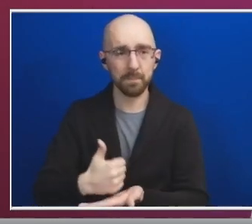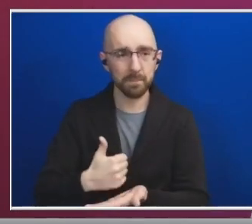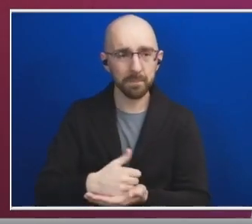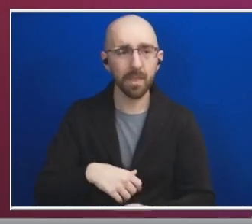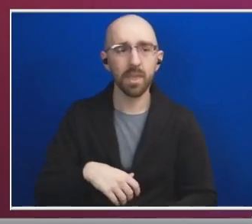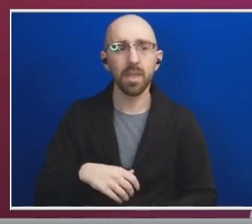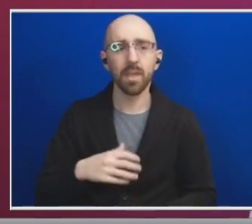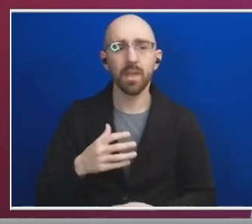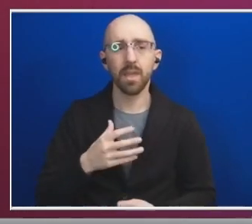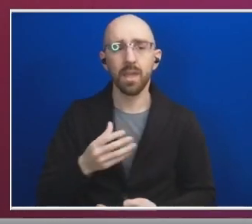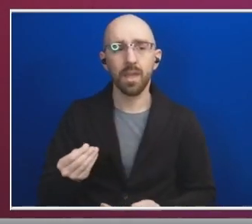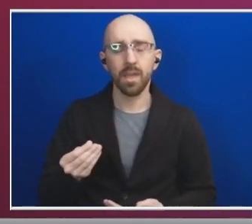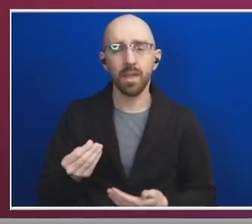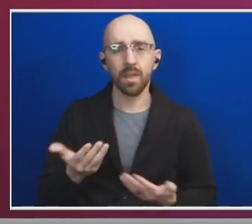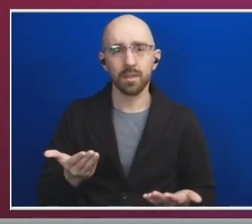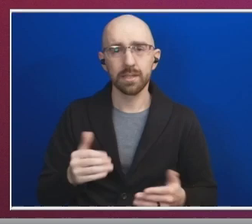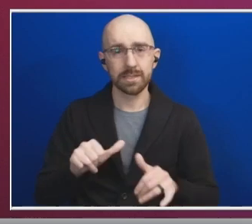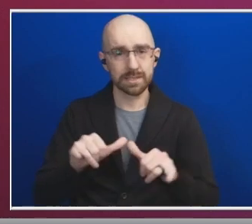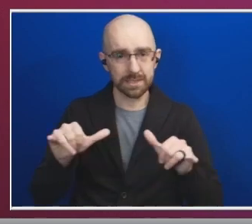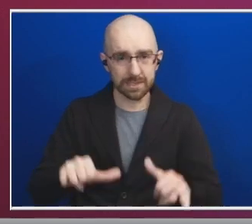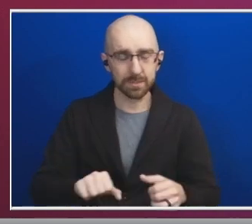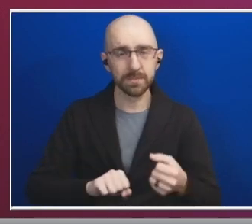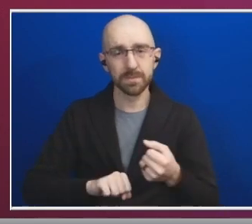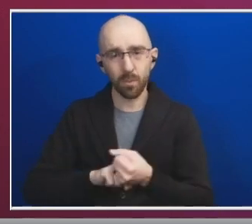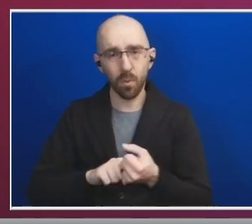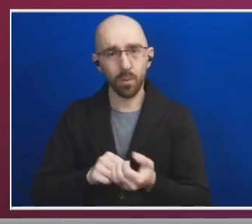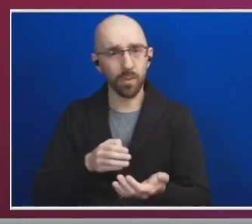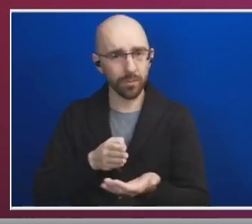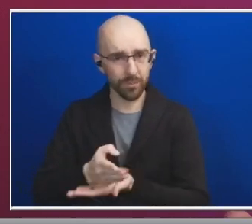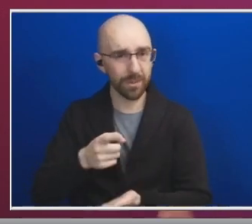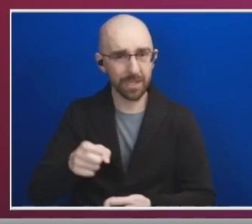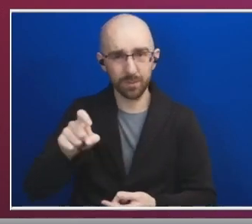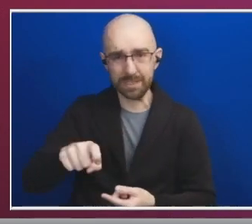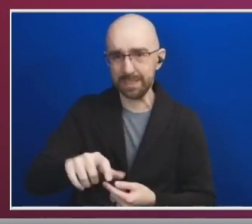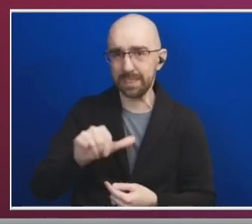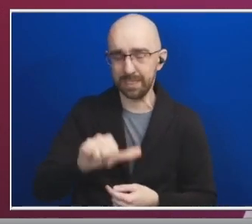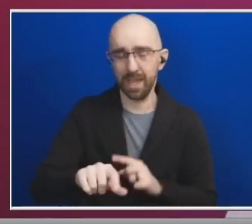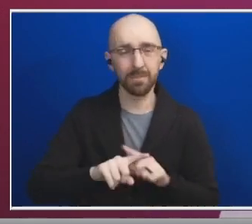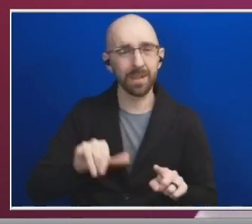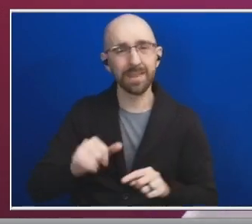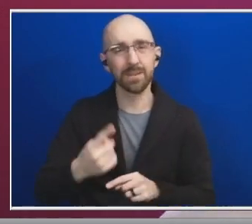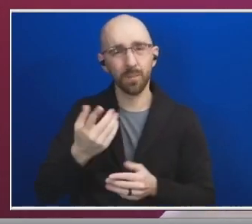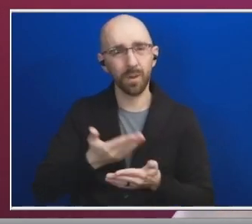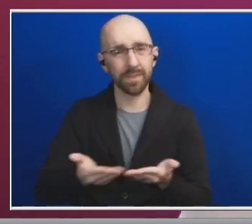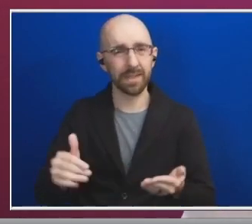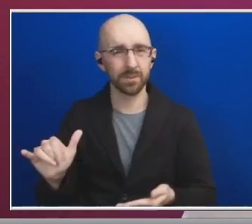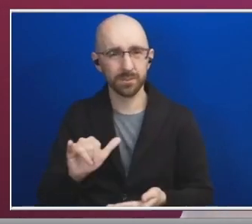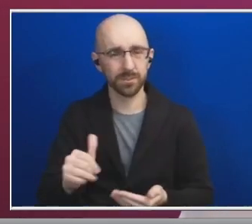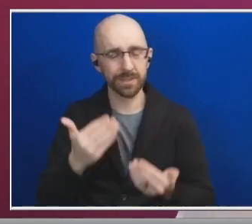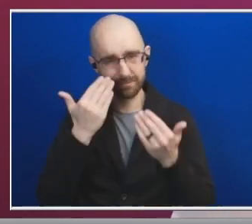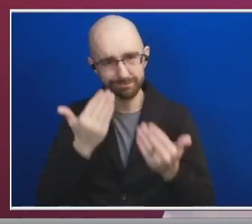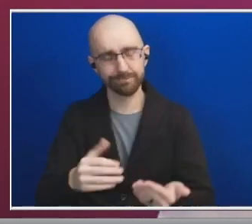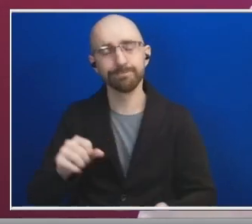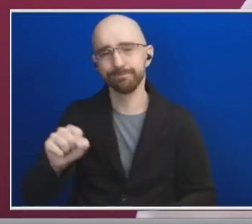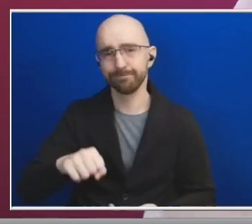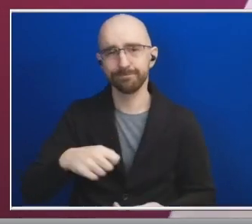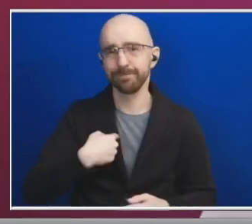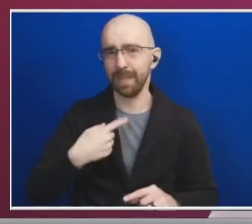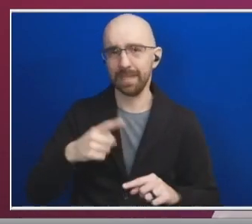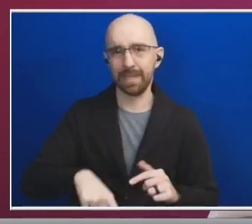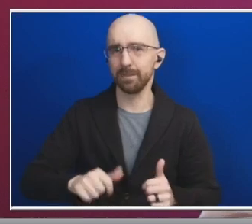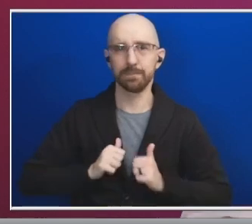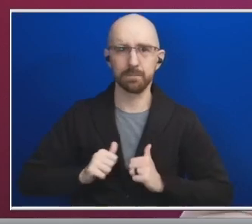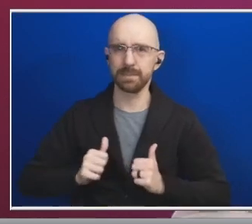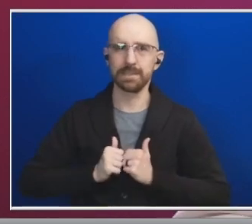a system and support to get through that, and you need that. But that's one thing too, is to acknowledge, I can't do this by myself. I do have to speak